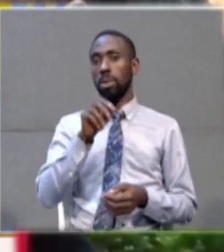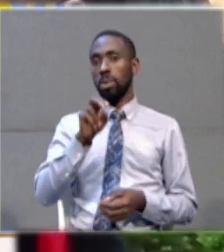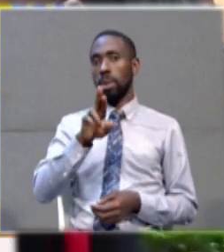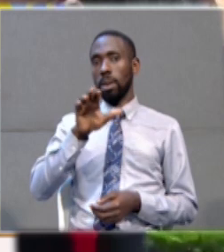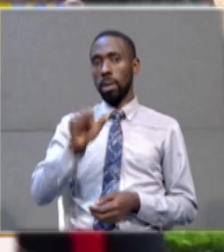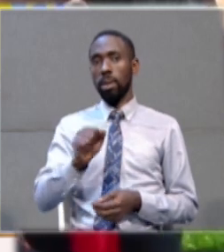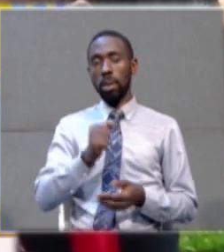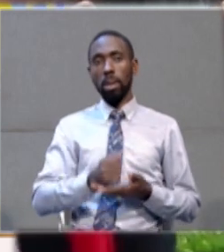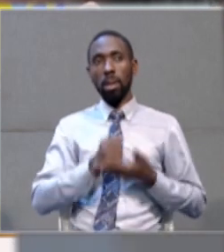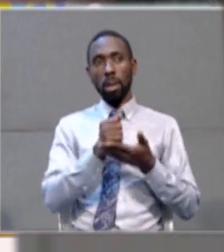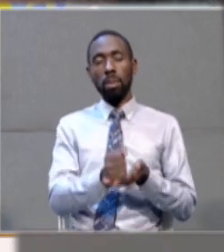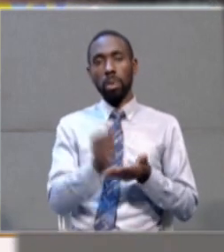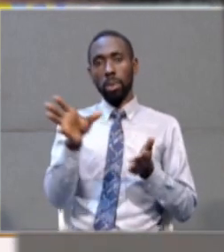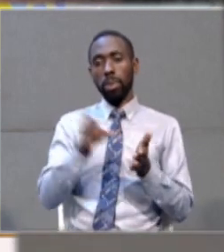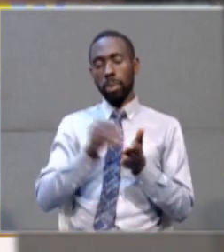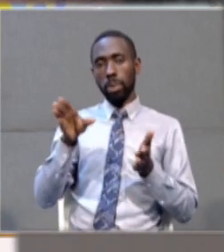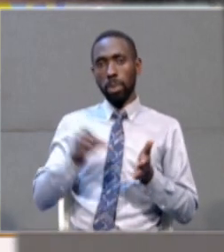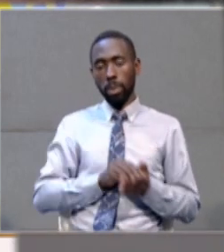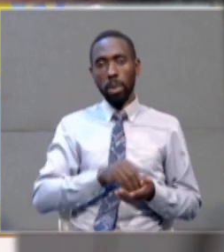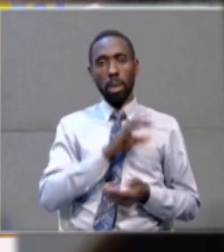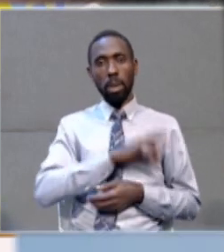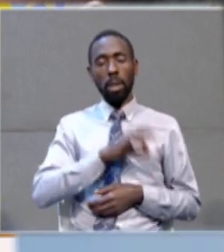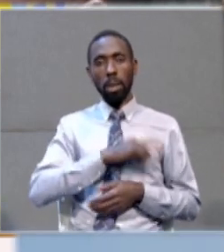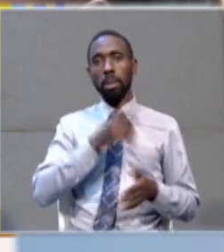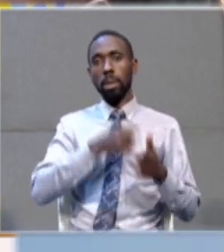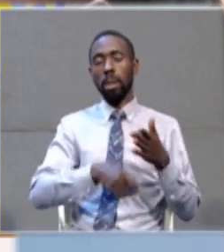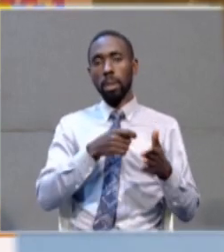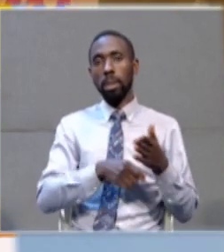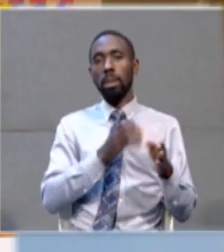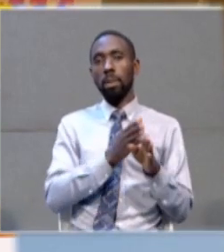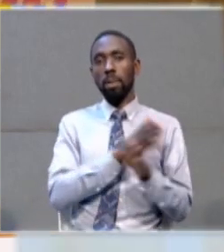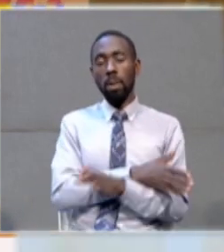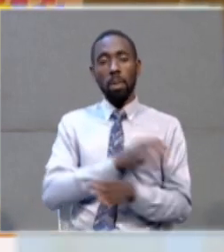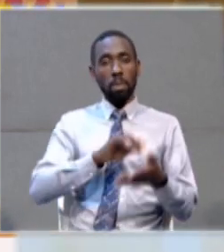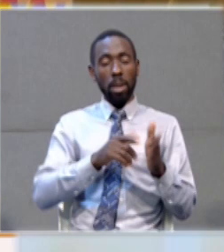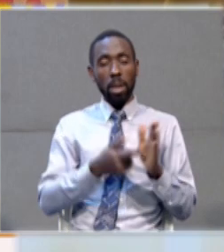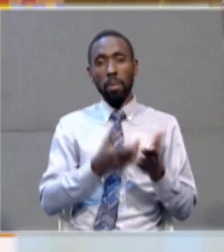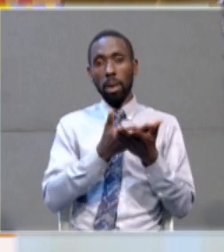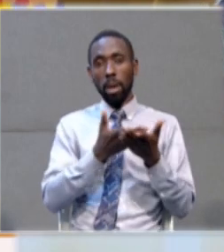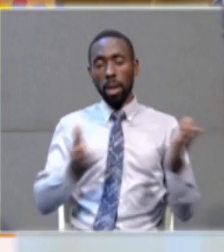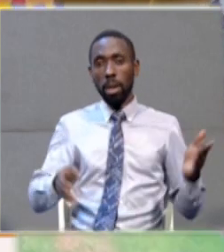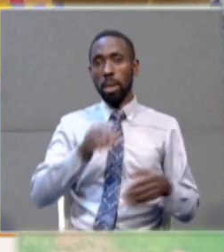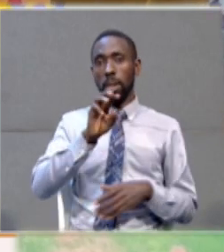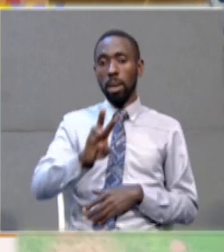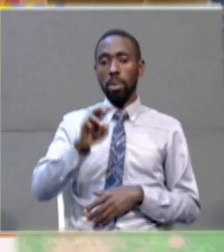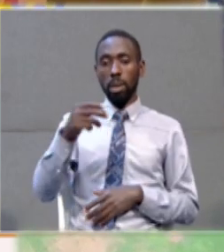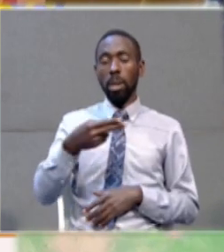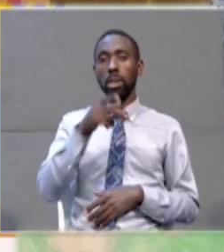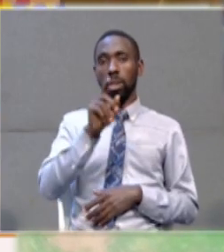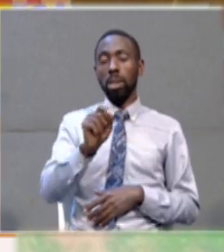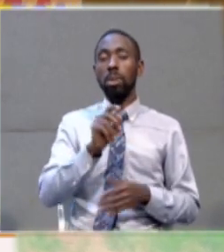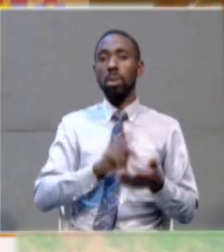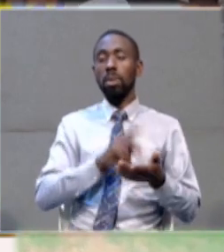housing, nutrition, the use of tobacco. You can change. So